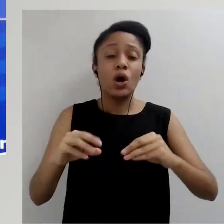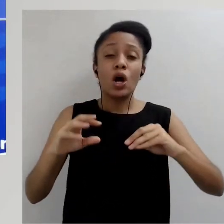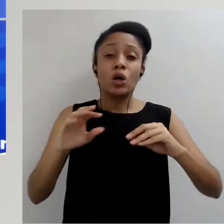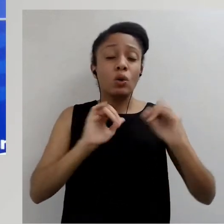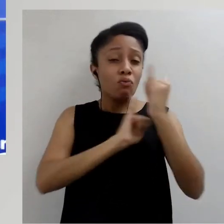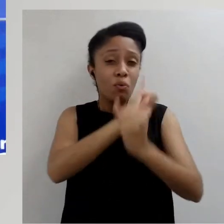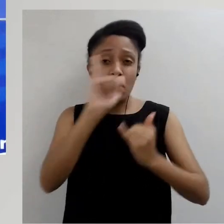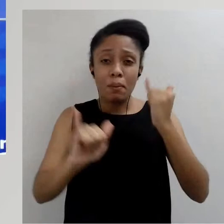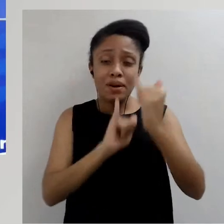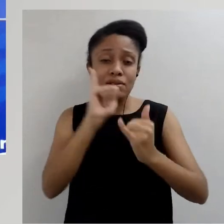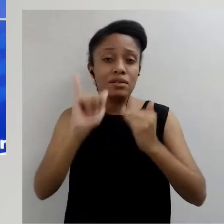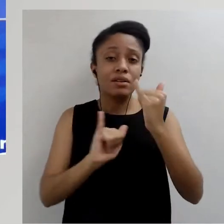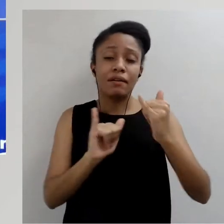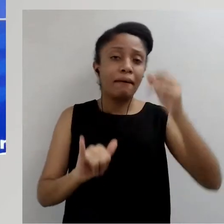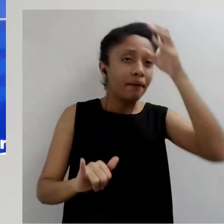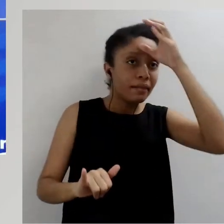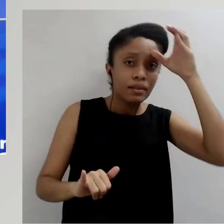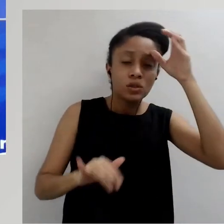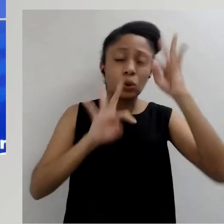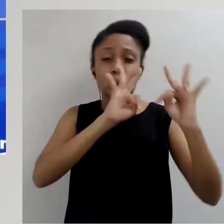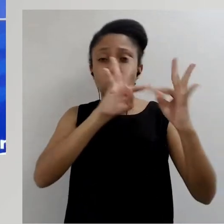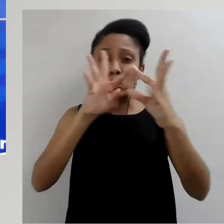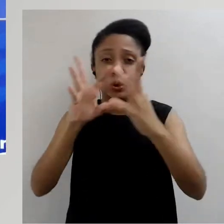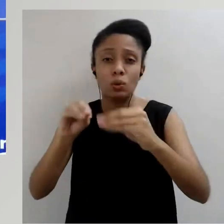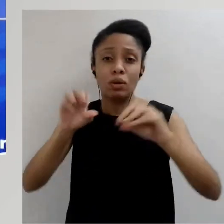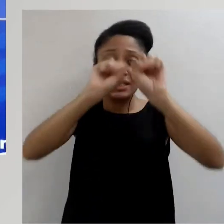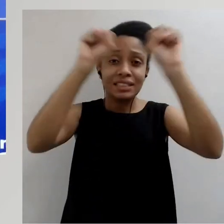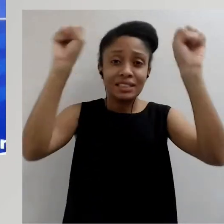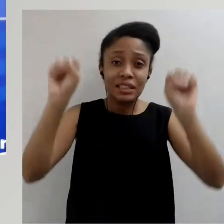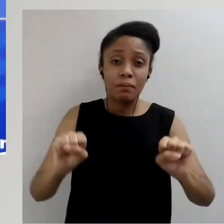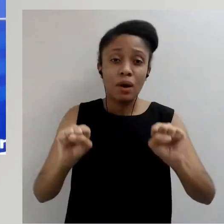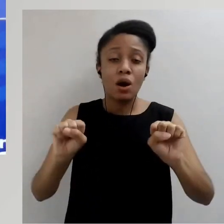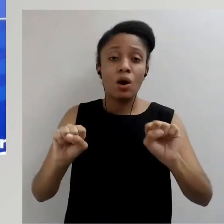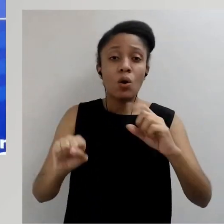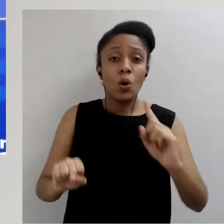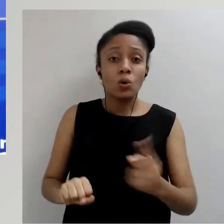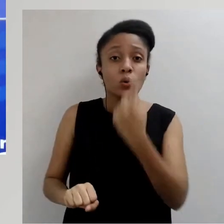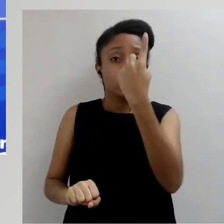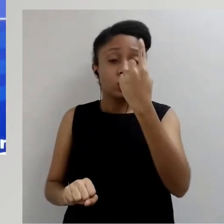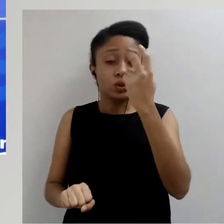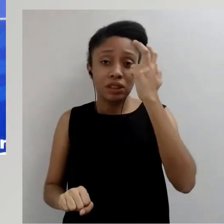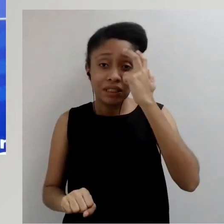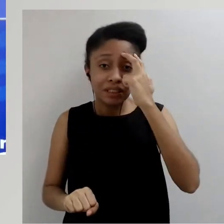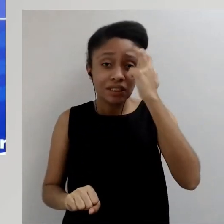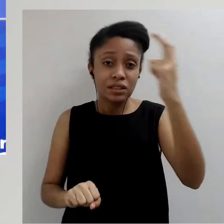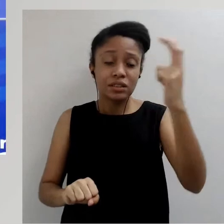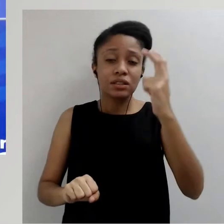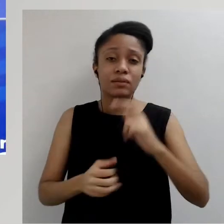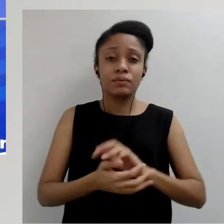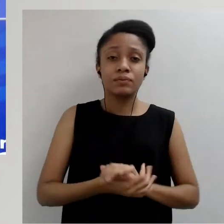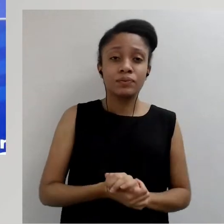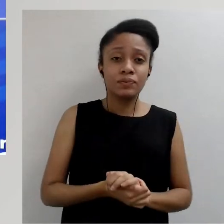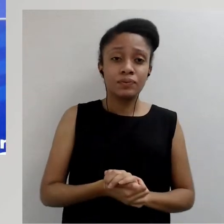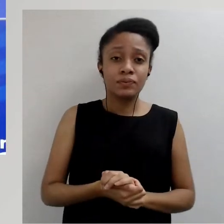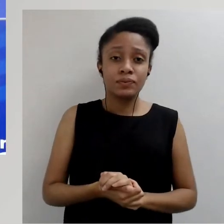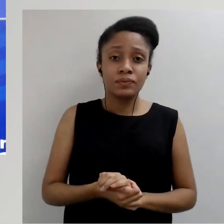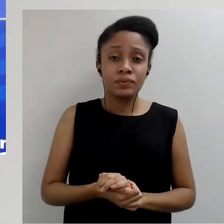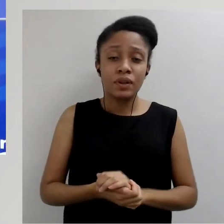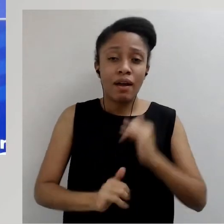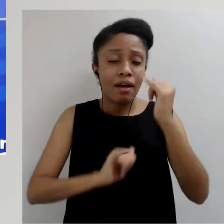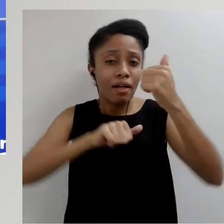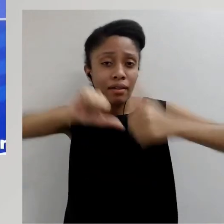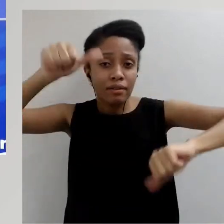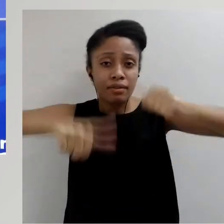selling partners, everything you gather all this data in a system, in an intelligent system and a strategical